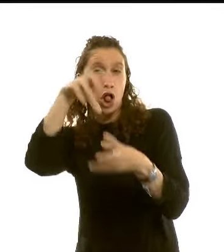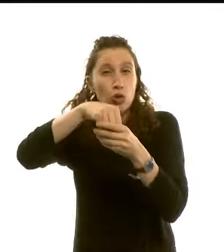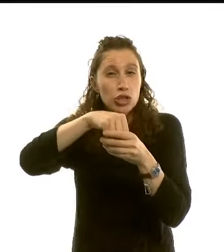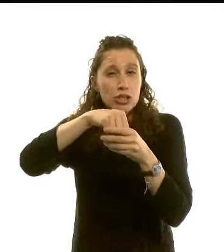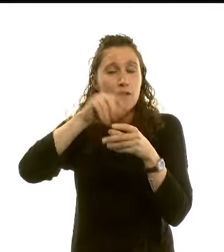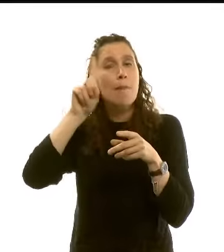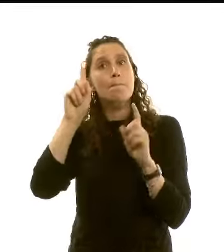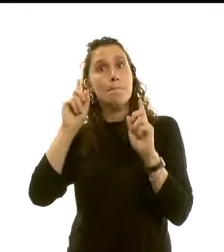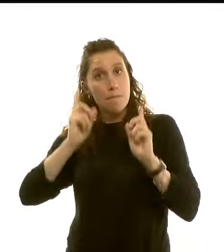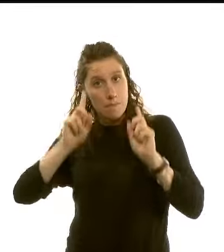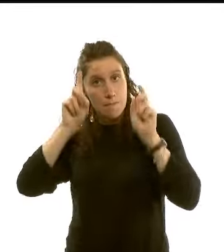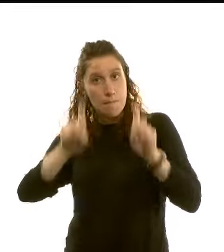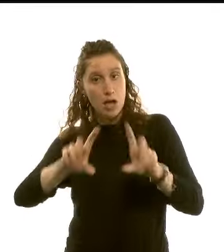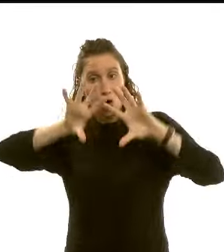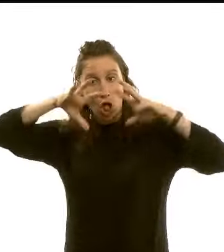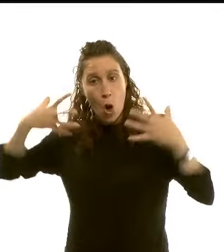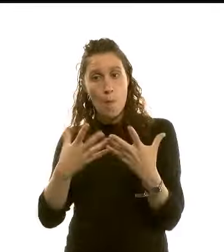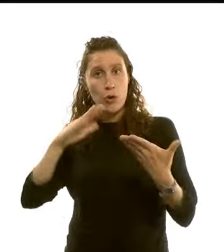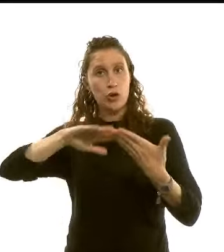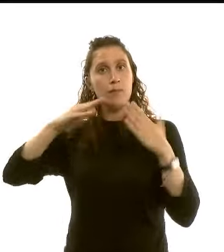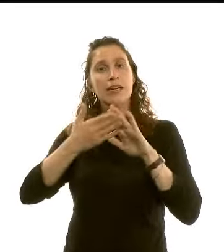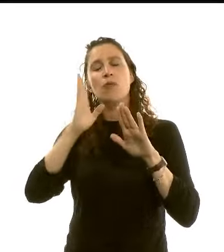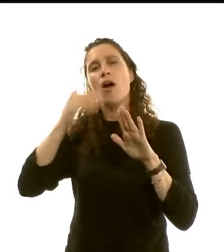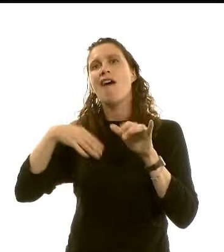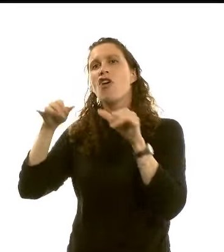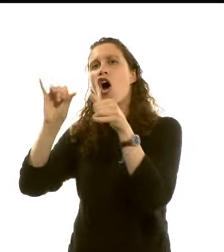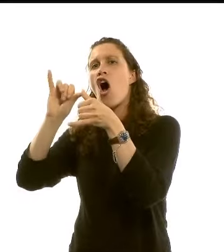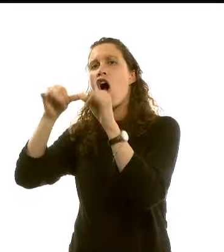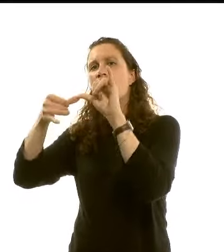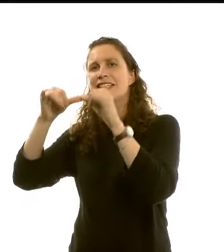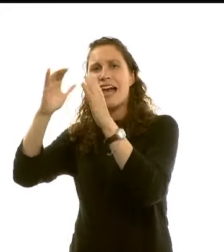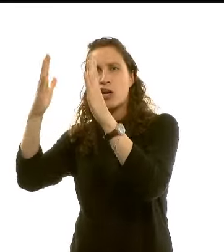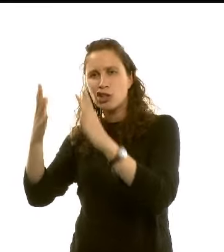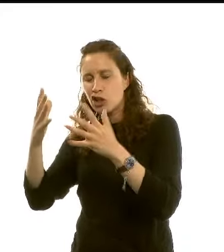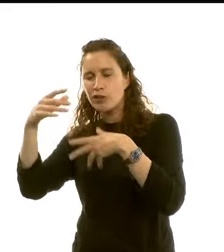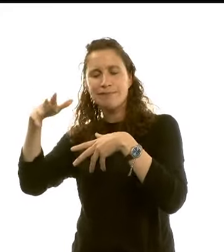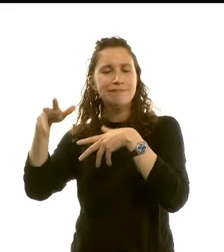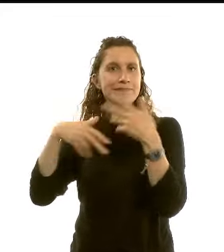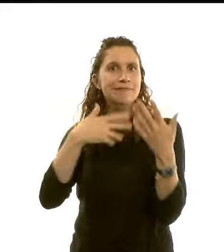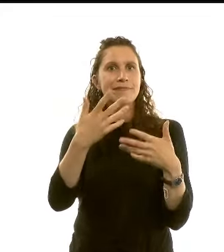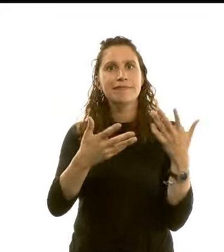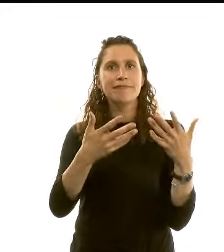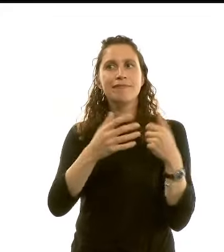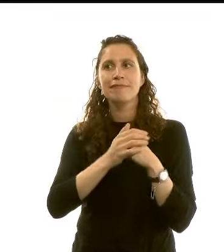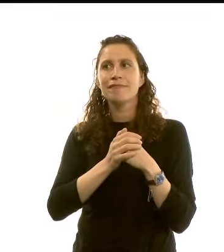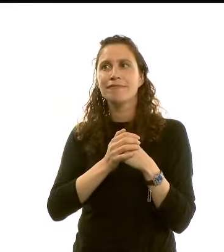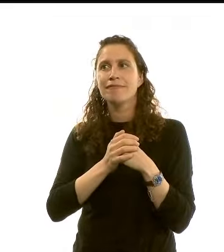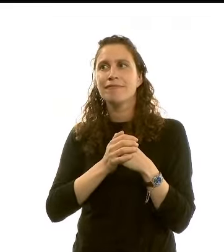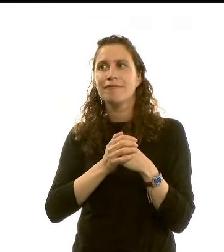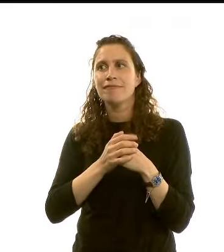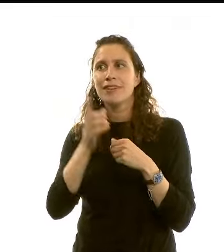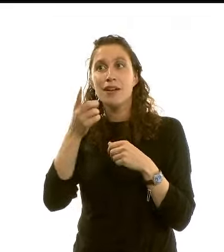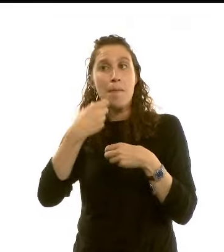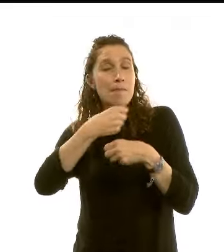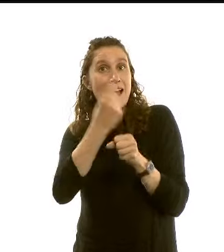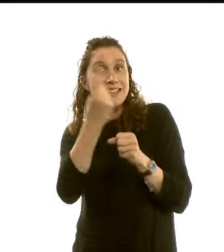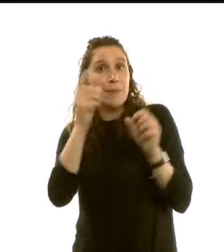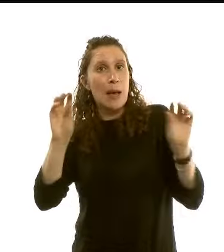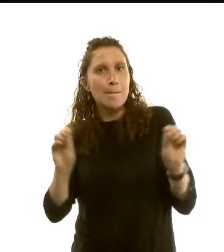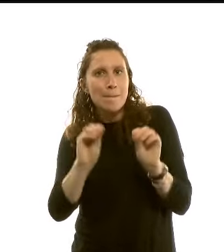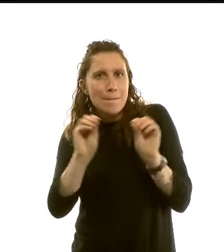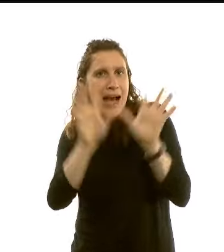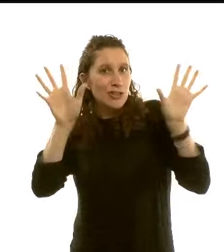global community, right? So, we're also going to have some architecture sets. Randall and I love architecture as well. And then he's building something magical for you as well, you know?